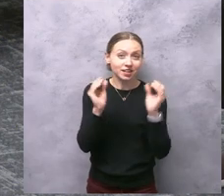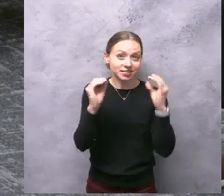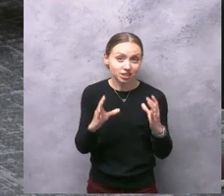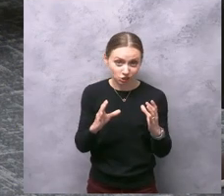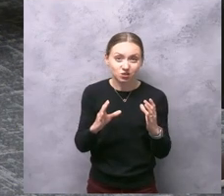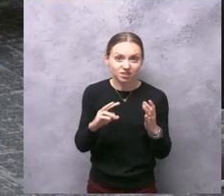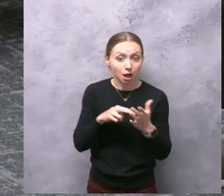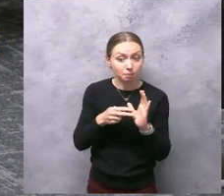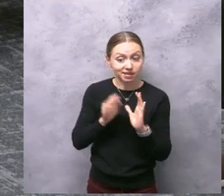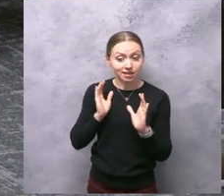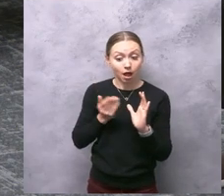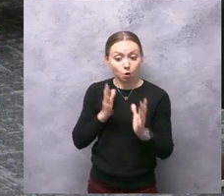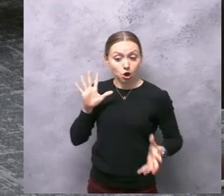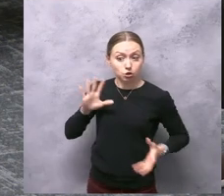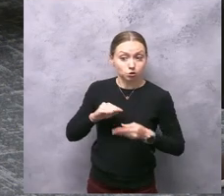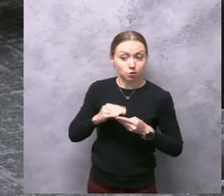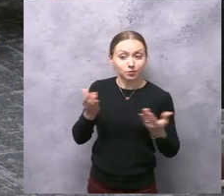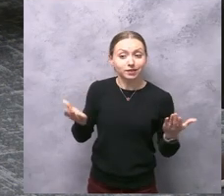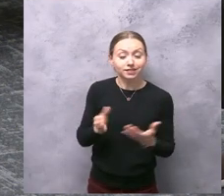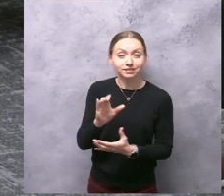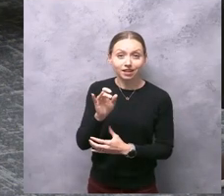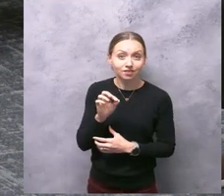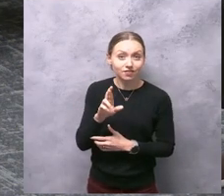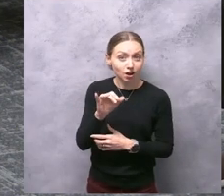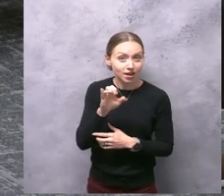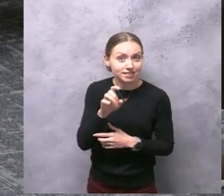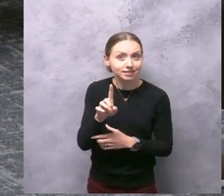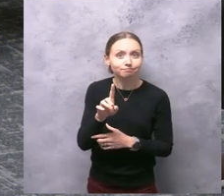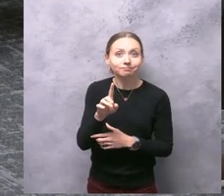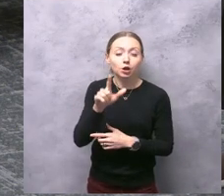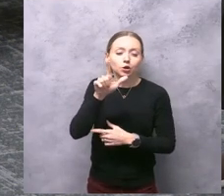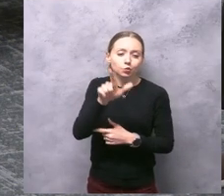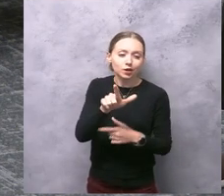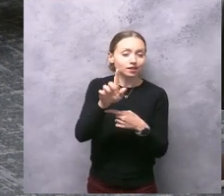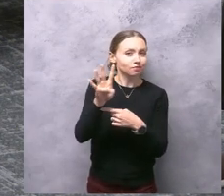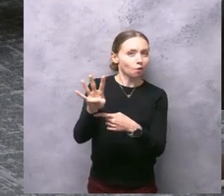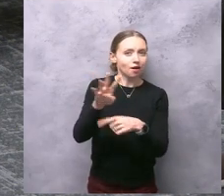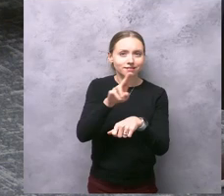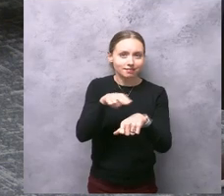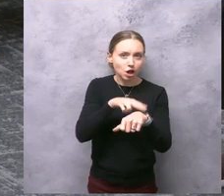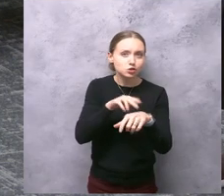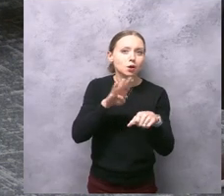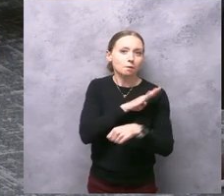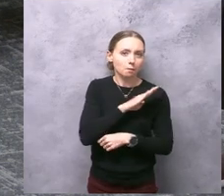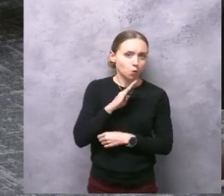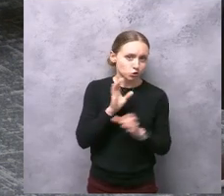Cypress-Fairbanks ISD to 24 National Board Certified teachers.